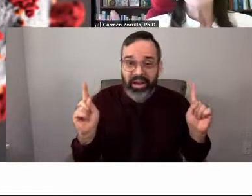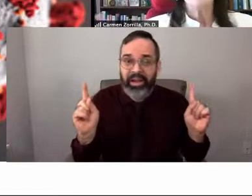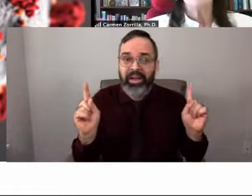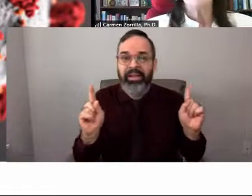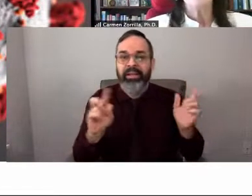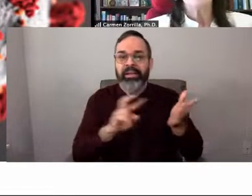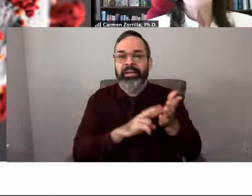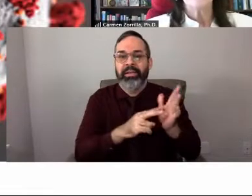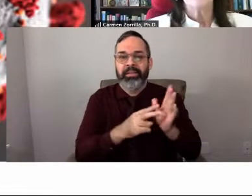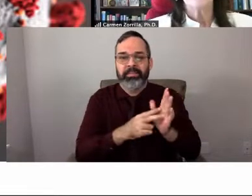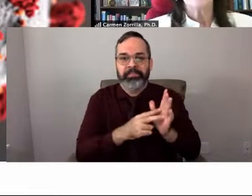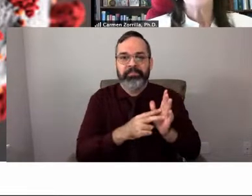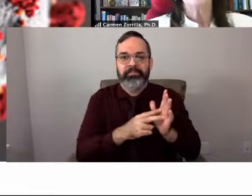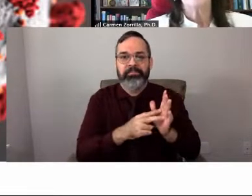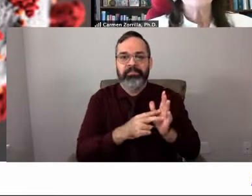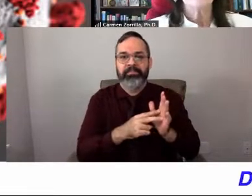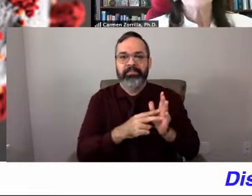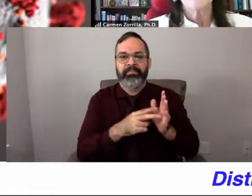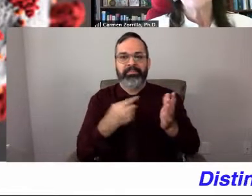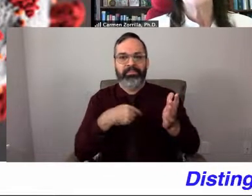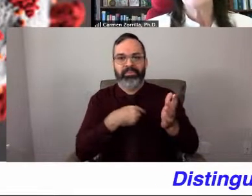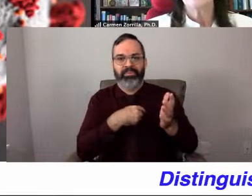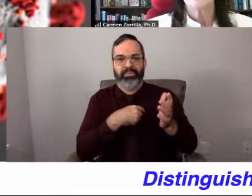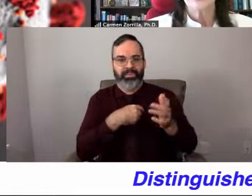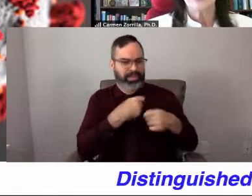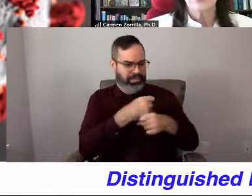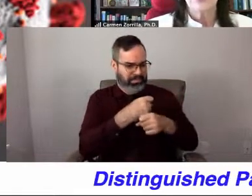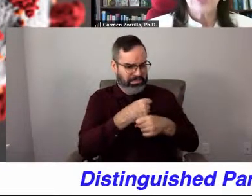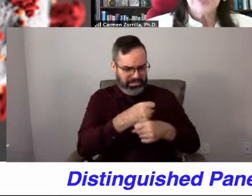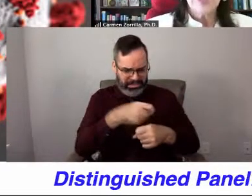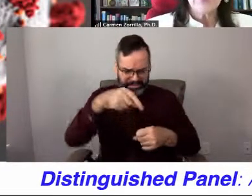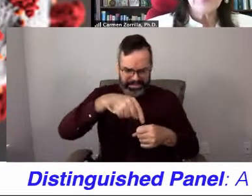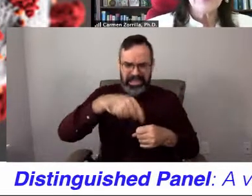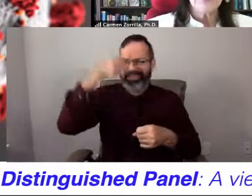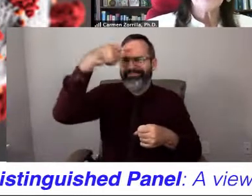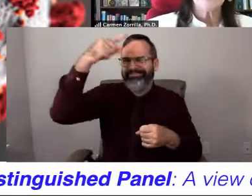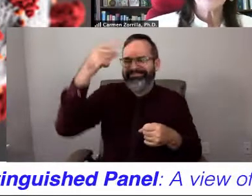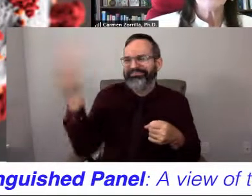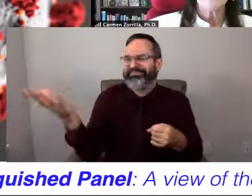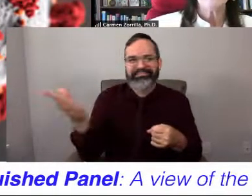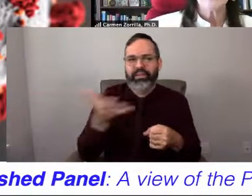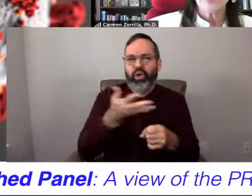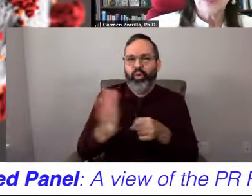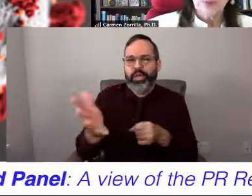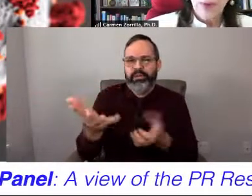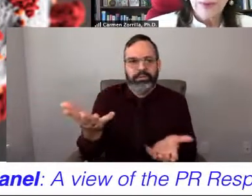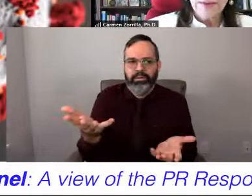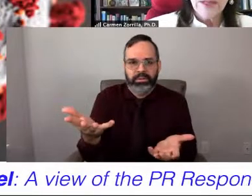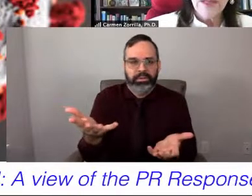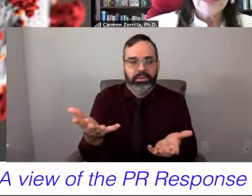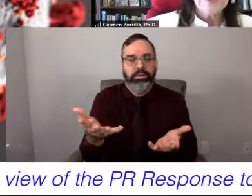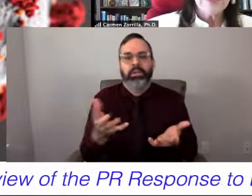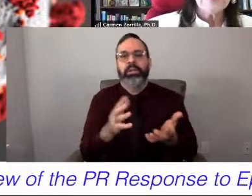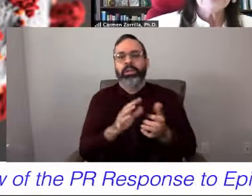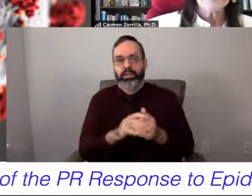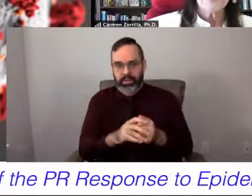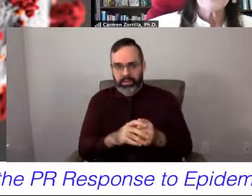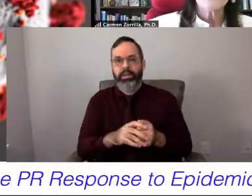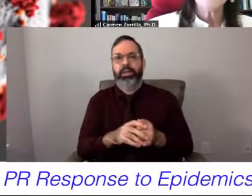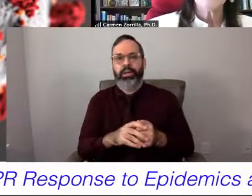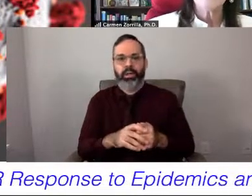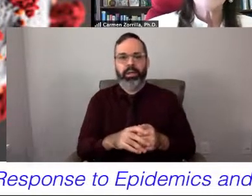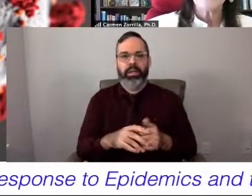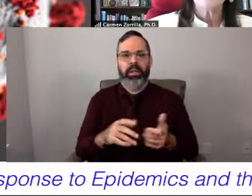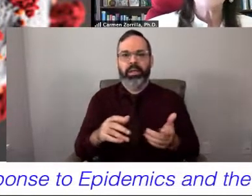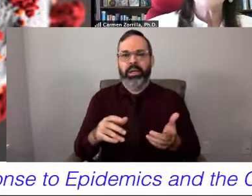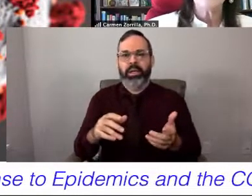lot of doses that you're not going to use. And one of the community members told me once, yes, it's warp speed, but